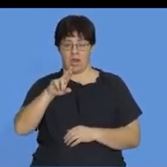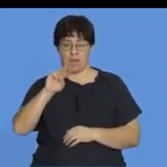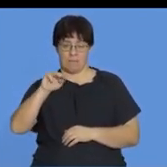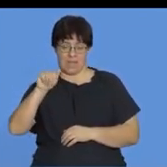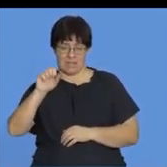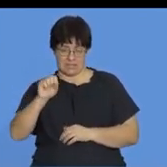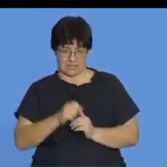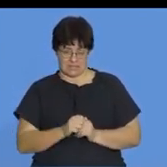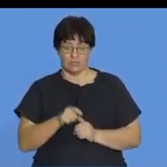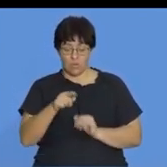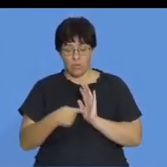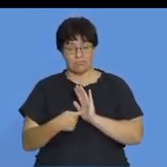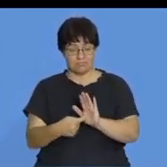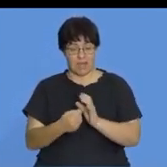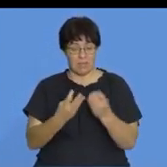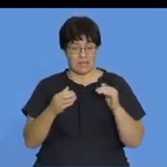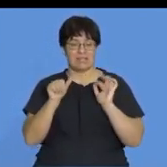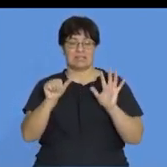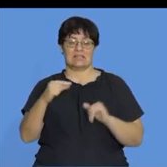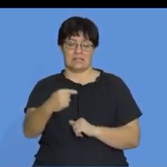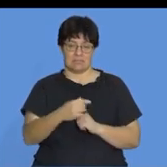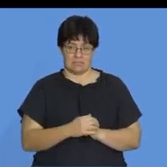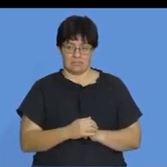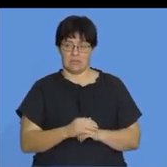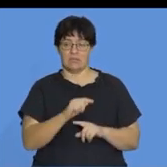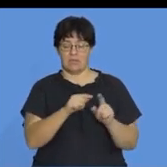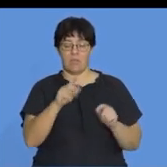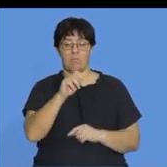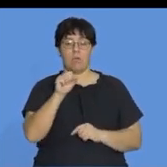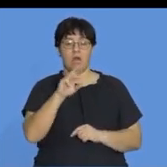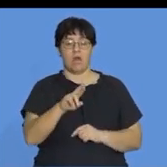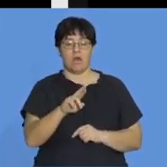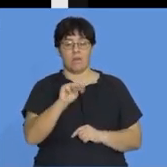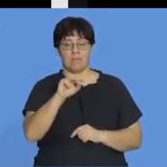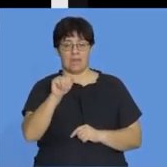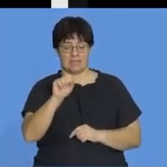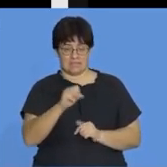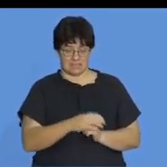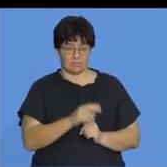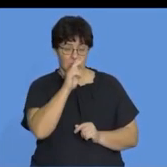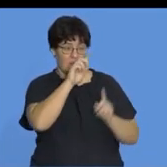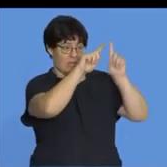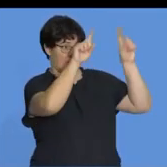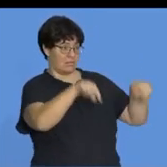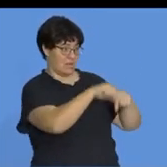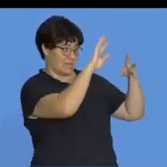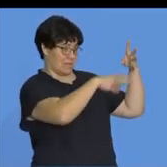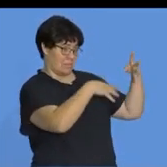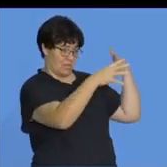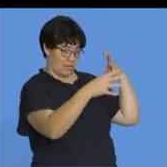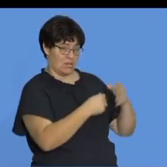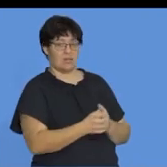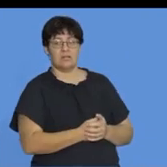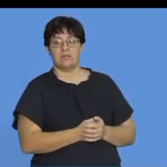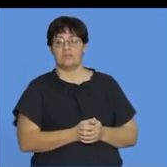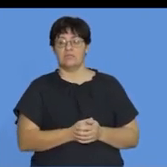is 6 grams, right? Divided by the molar mass. So if we go to our periodic table, for